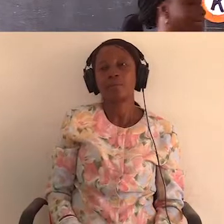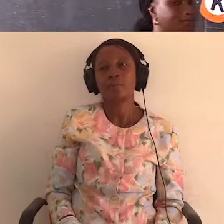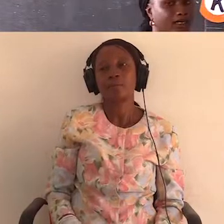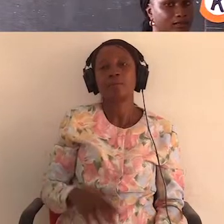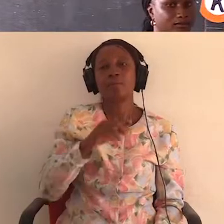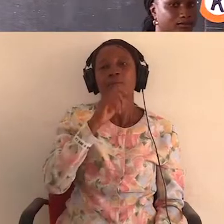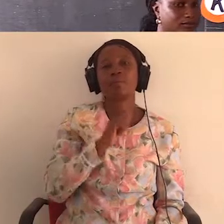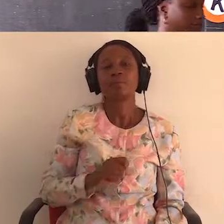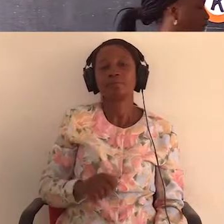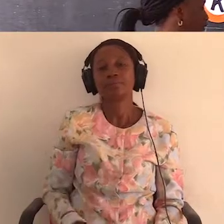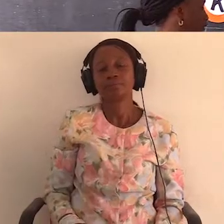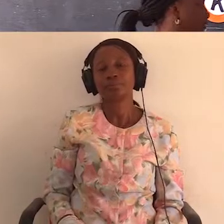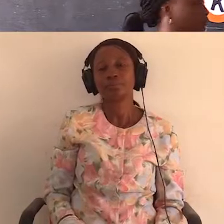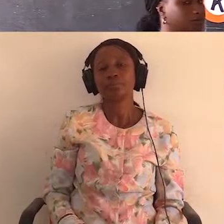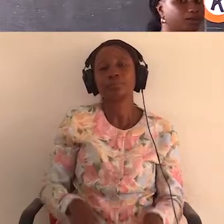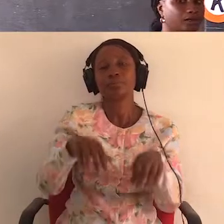man,